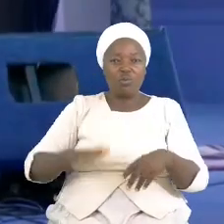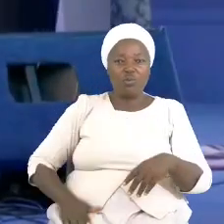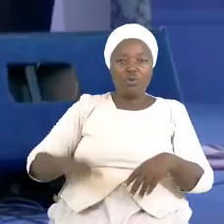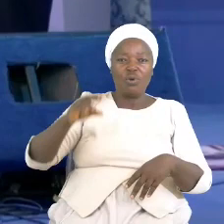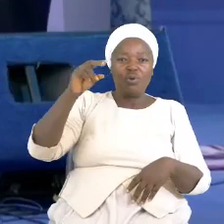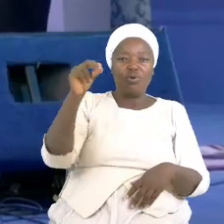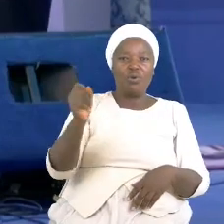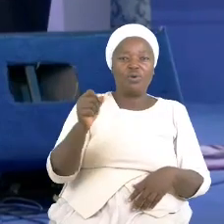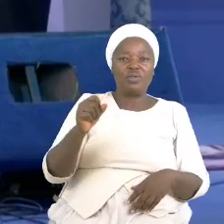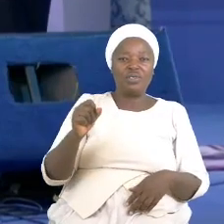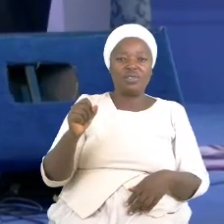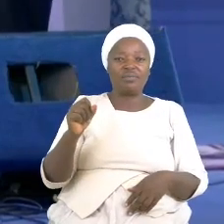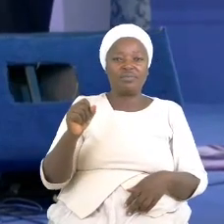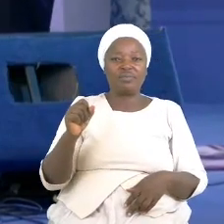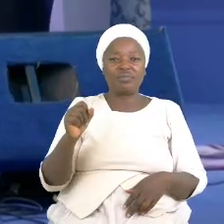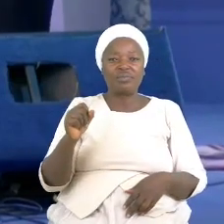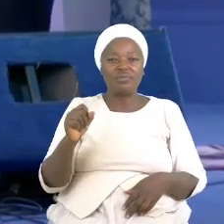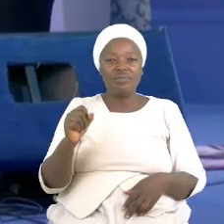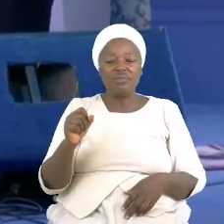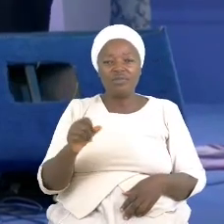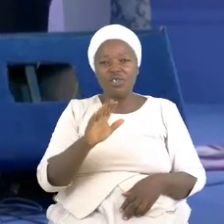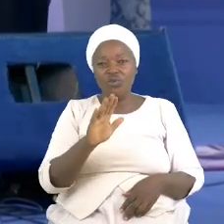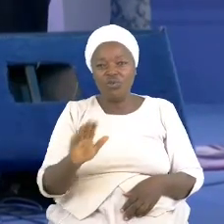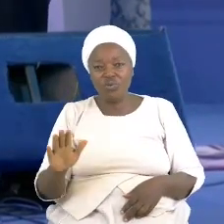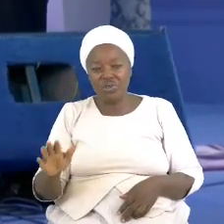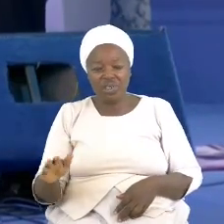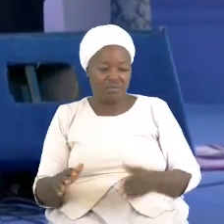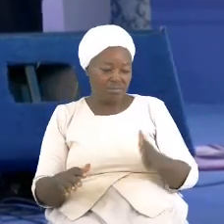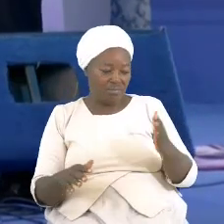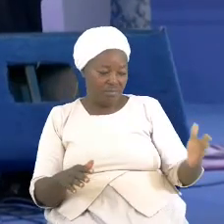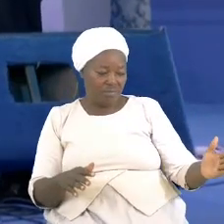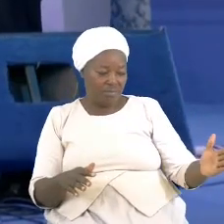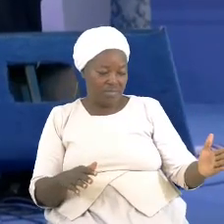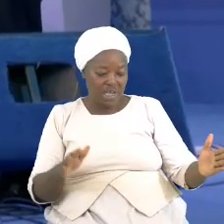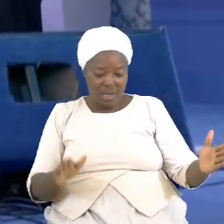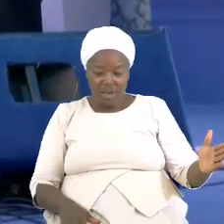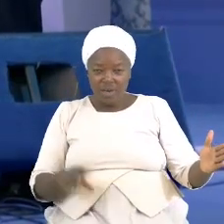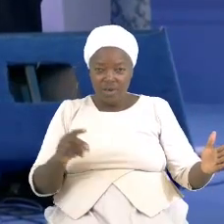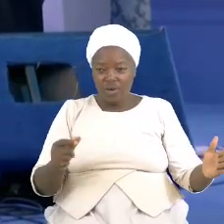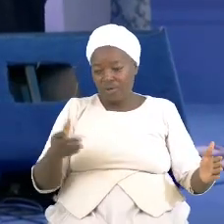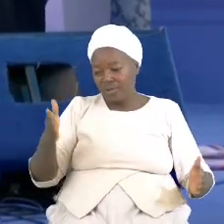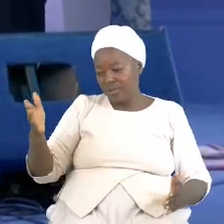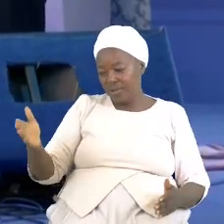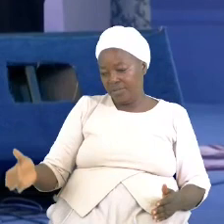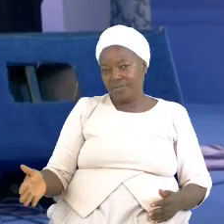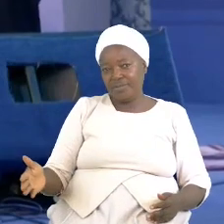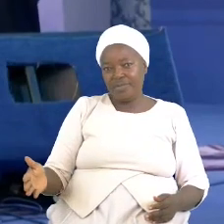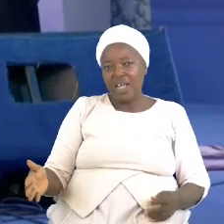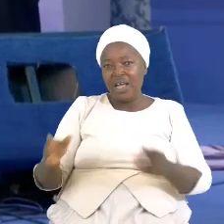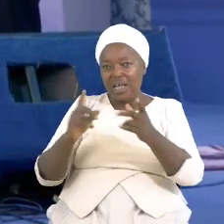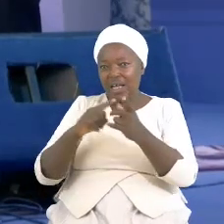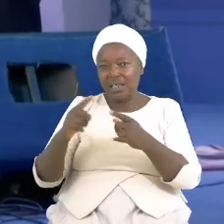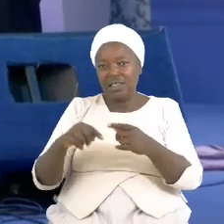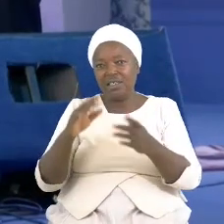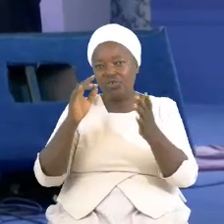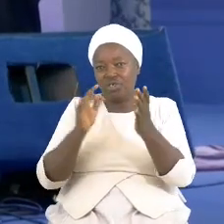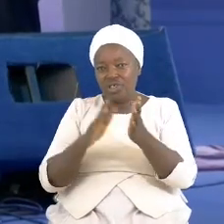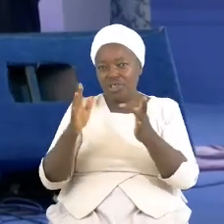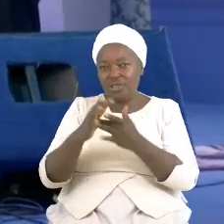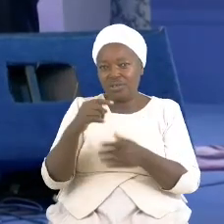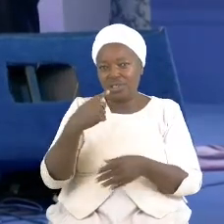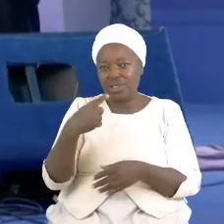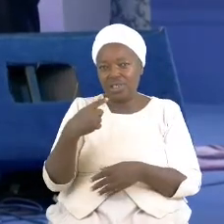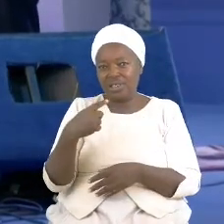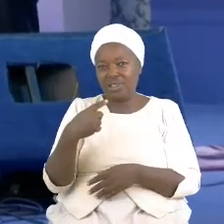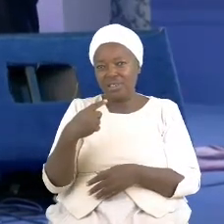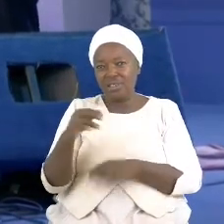Children on one hand, dogs on the other hand. And Jesus said, do you